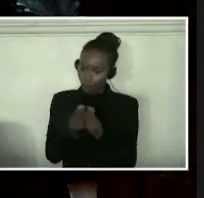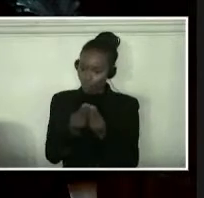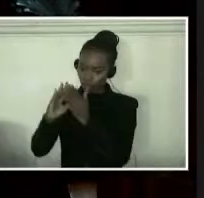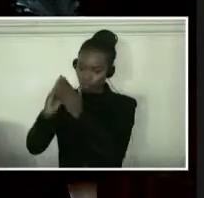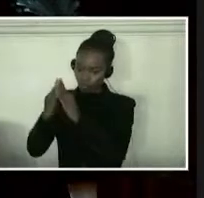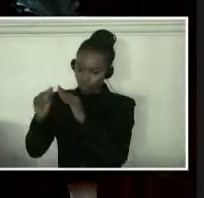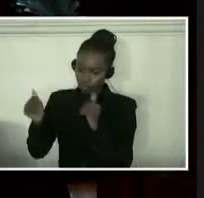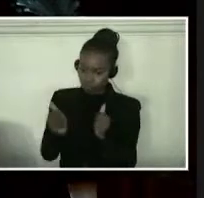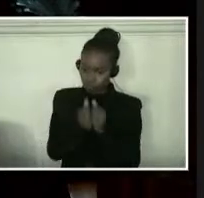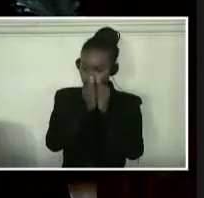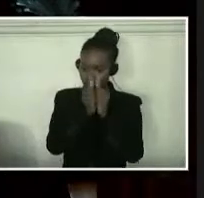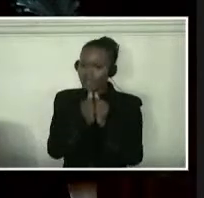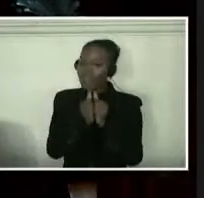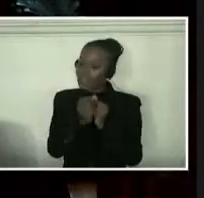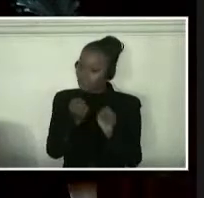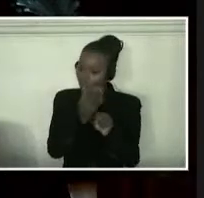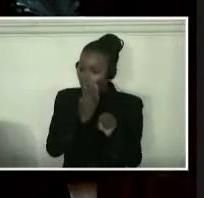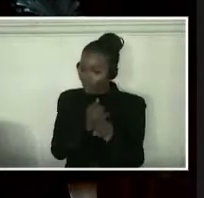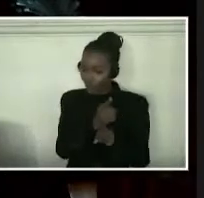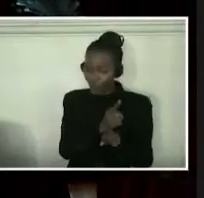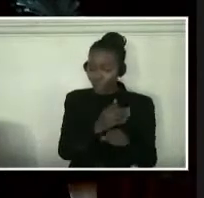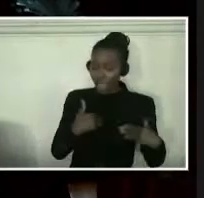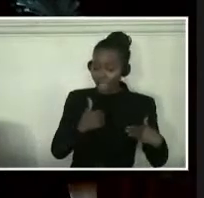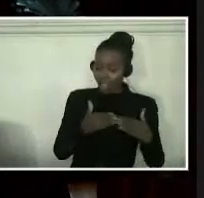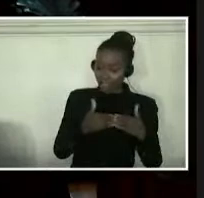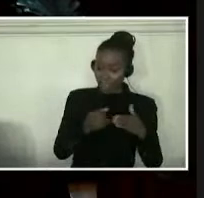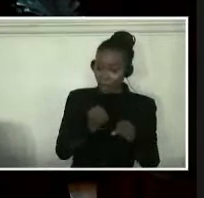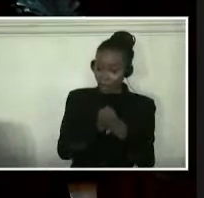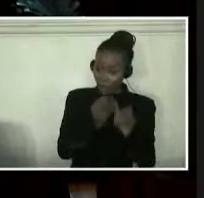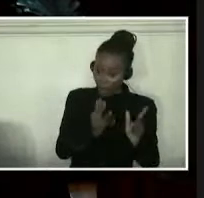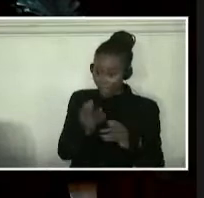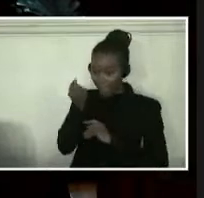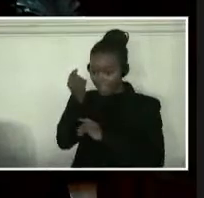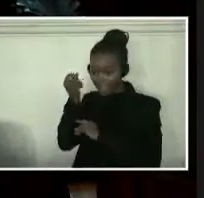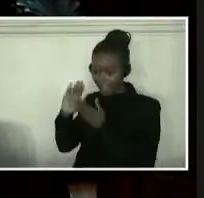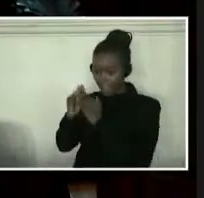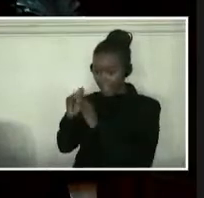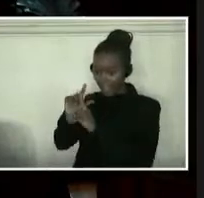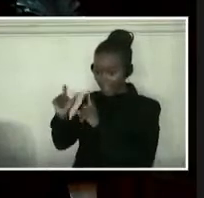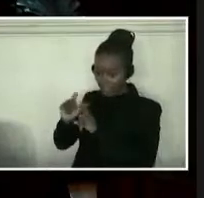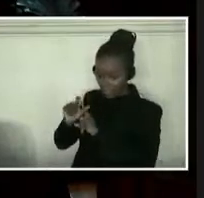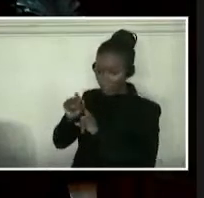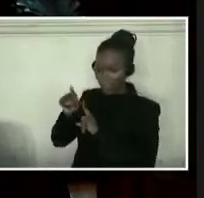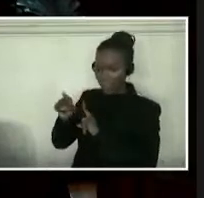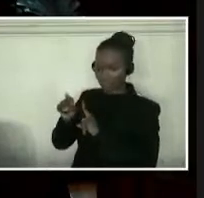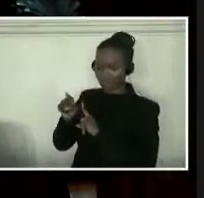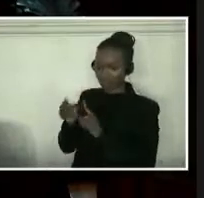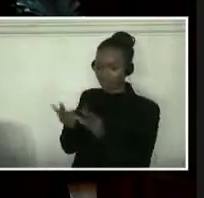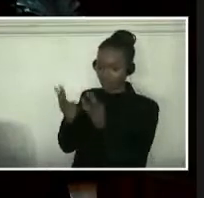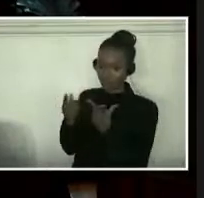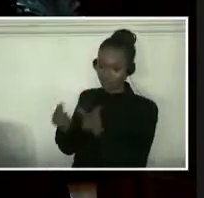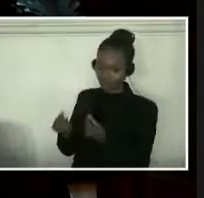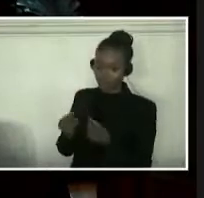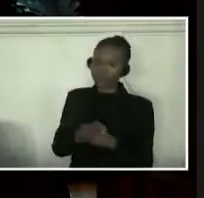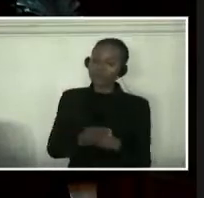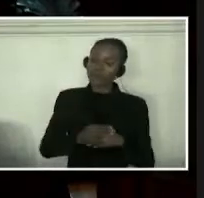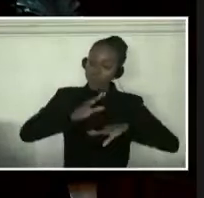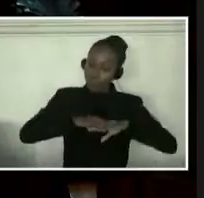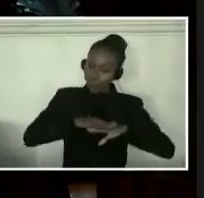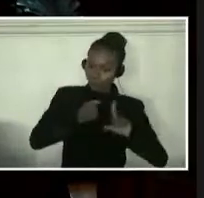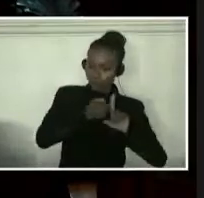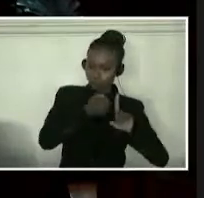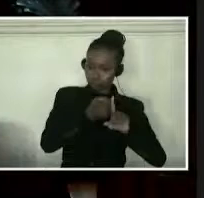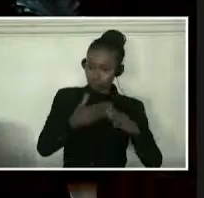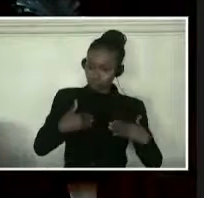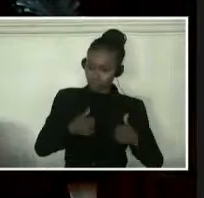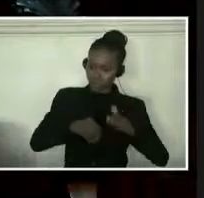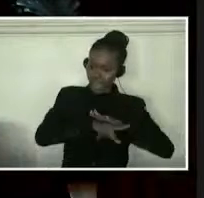the culture beliefs and habits of the community social economic status and understand the people that they work with as part of further promoting primary health